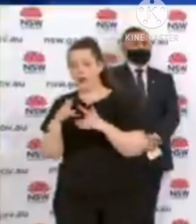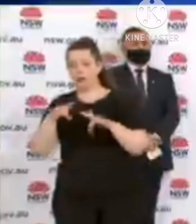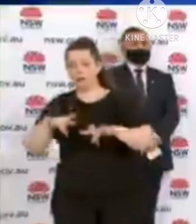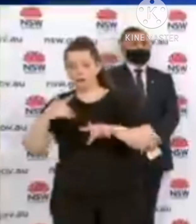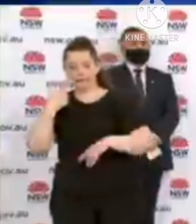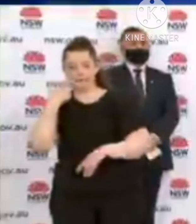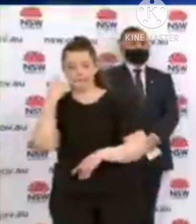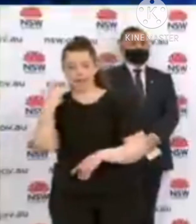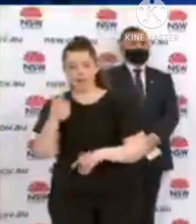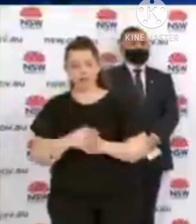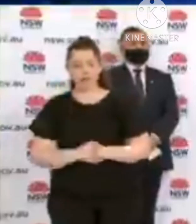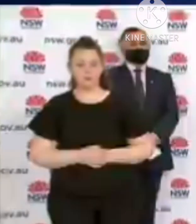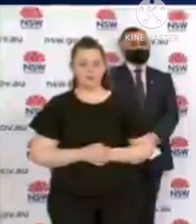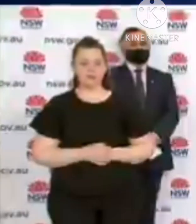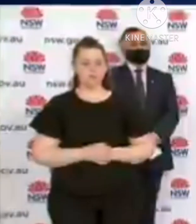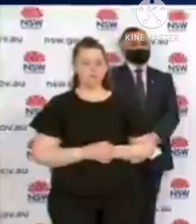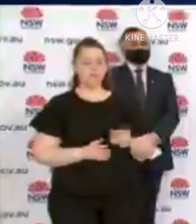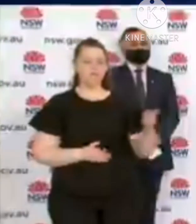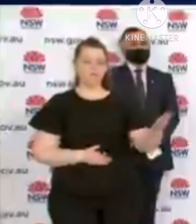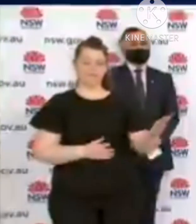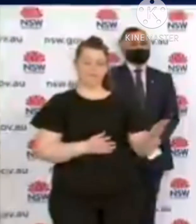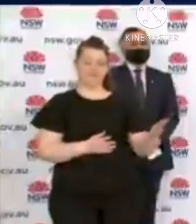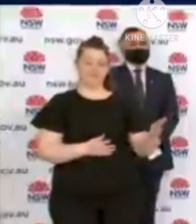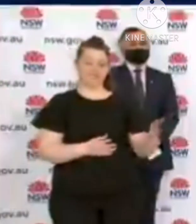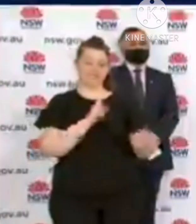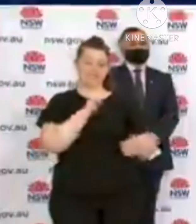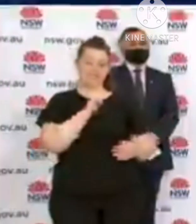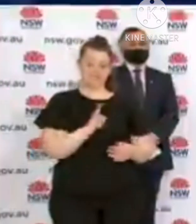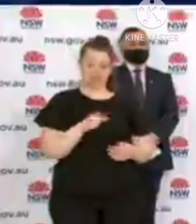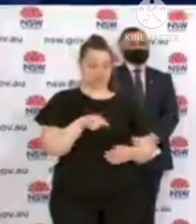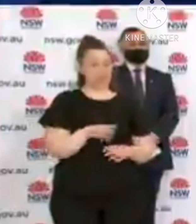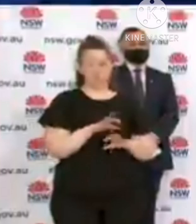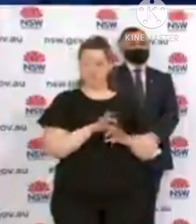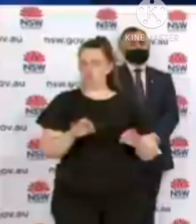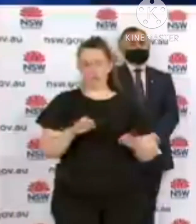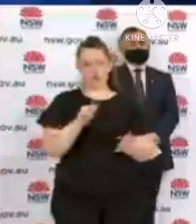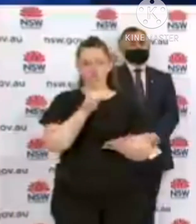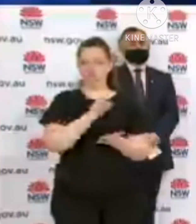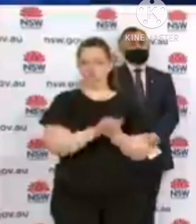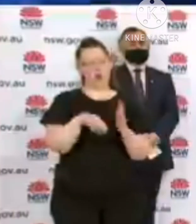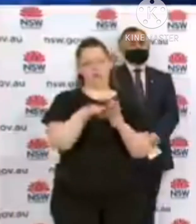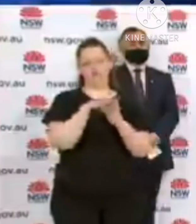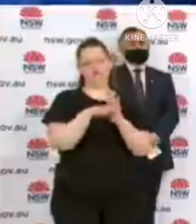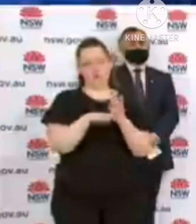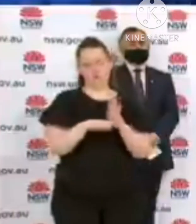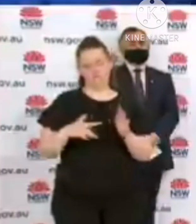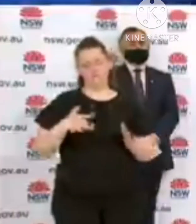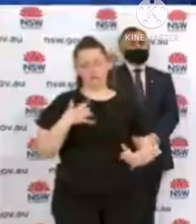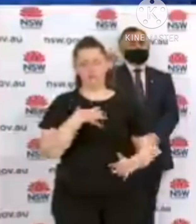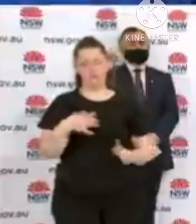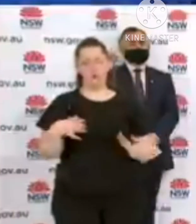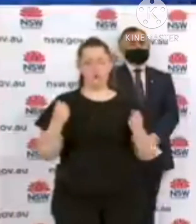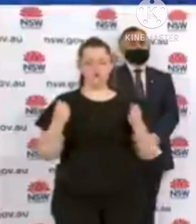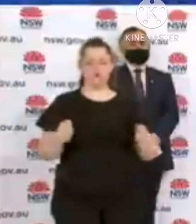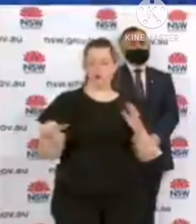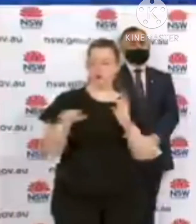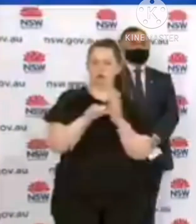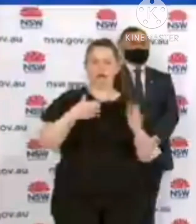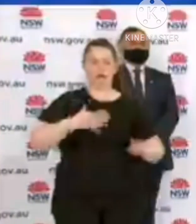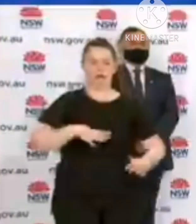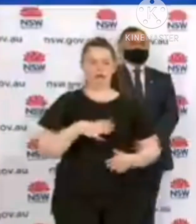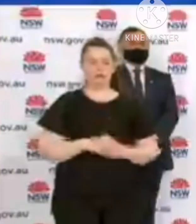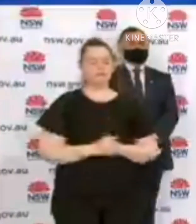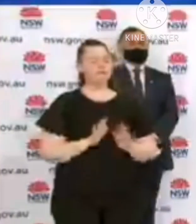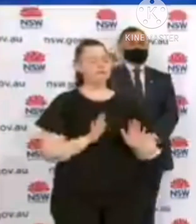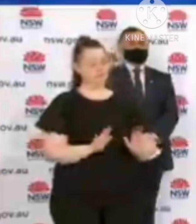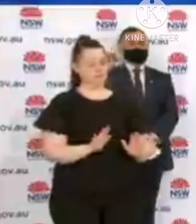You have to have the right health orders and the right lockdown in place. We have had and continue to have the right